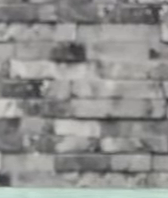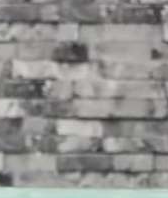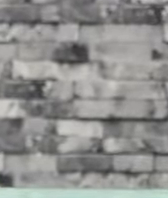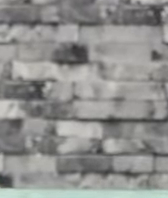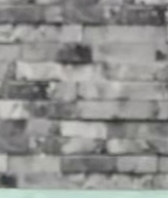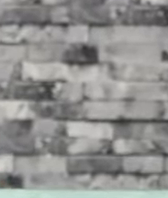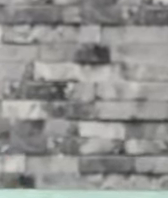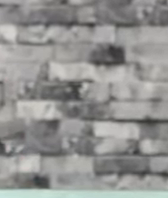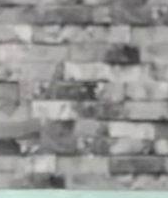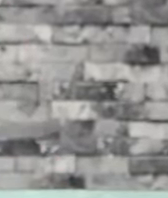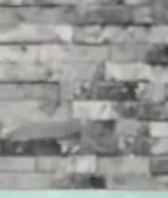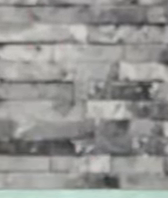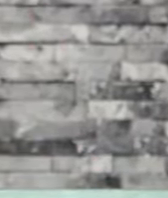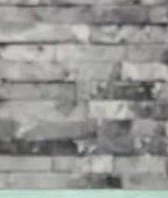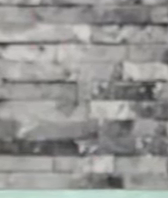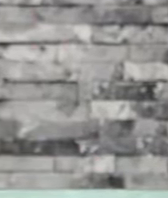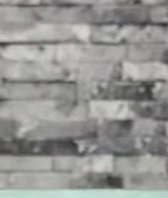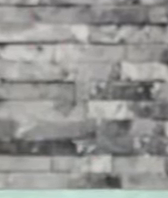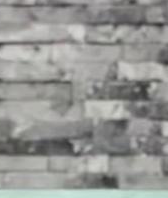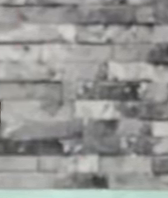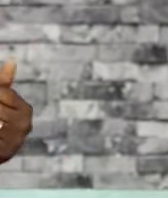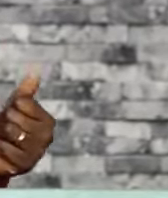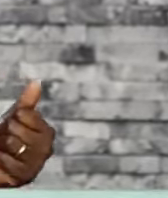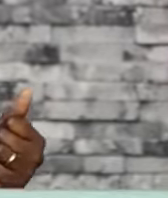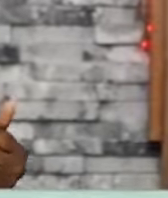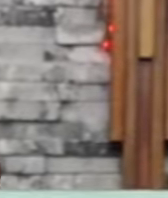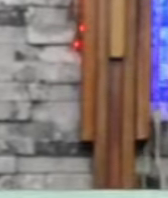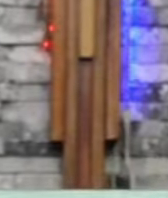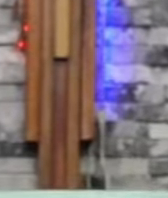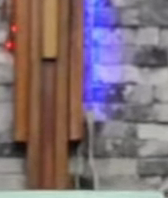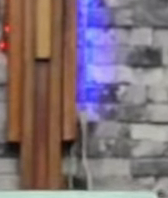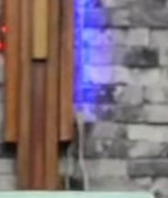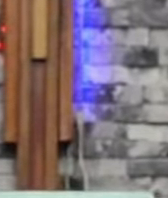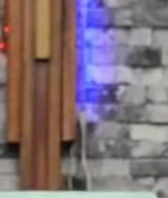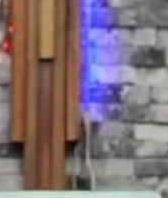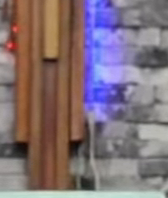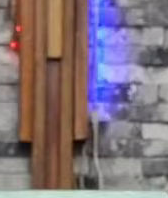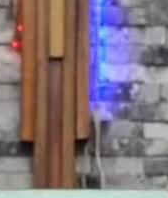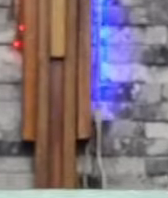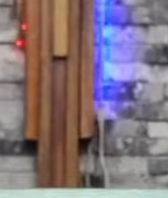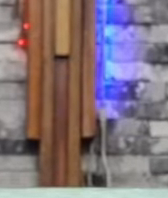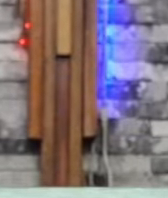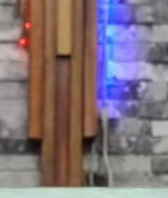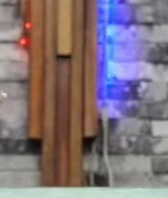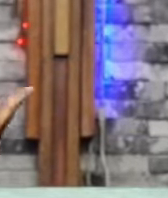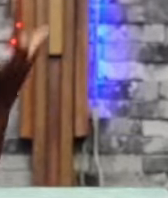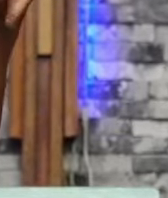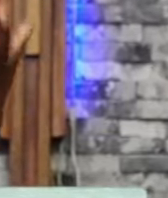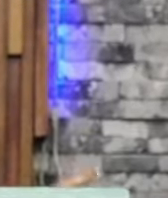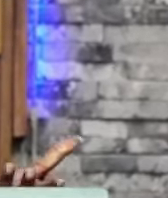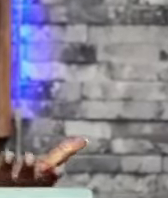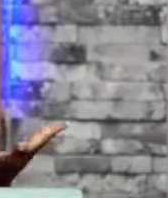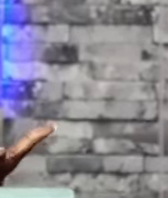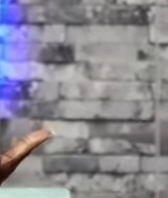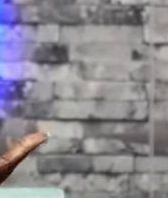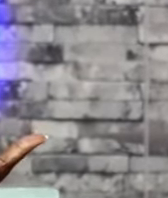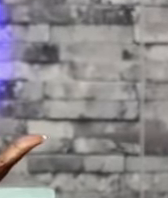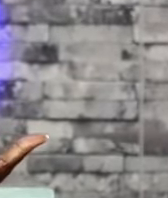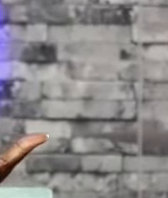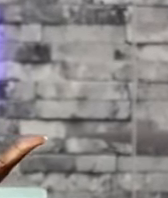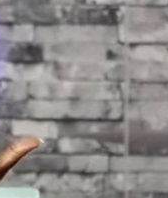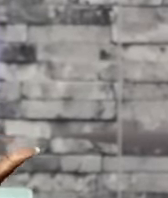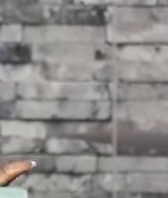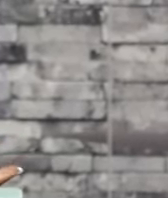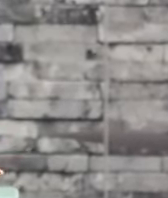miaka minne. Through a scarlet fever. Kupitia hiyo homa. And so that really beat him so hard. Ile ikamgusa